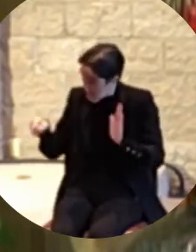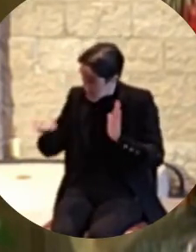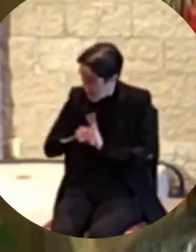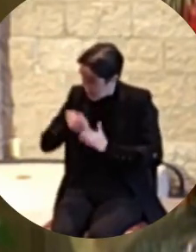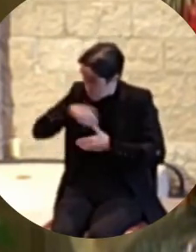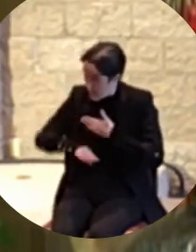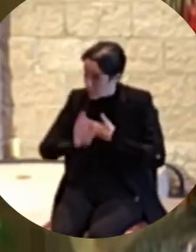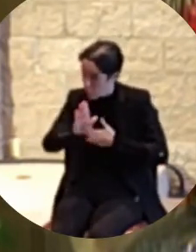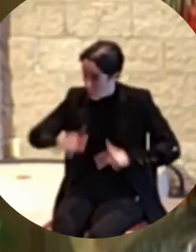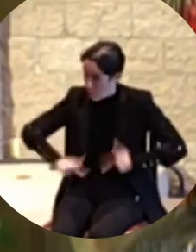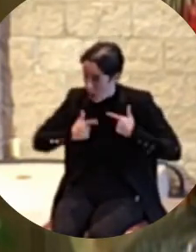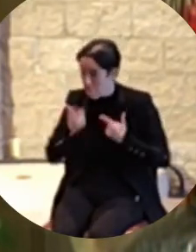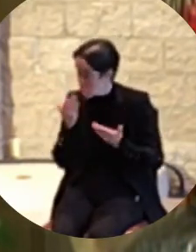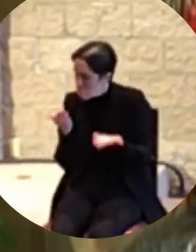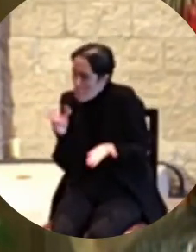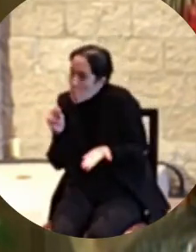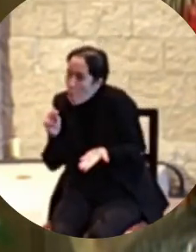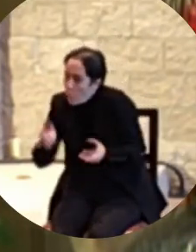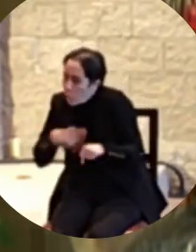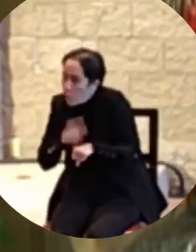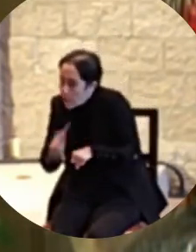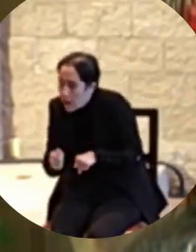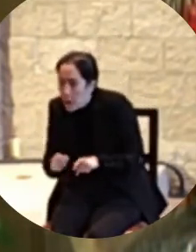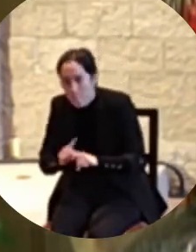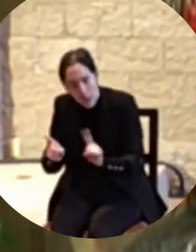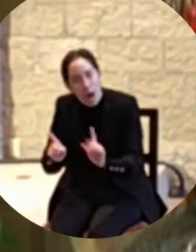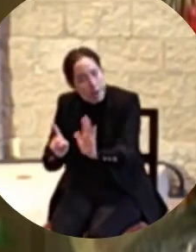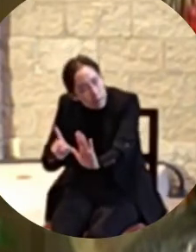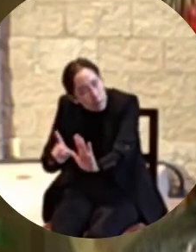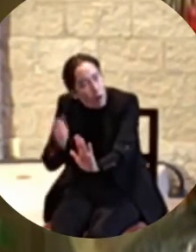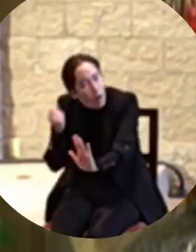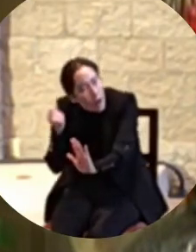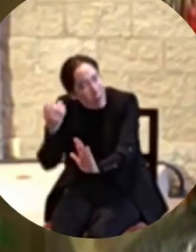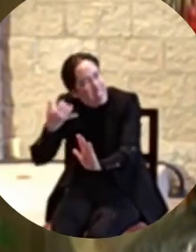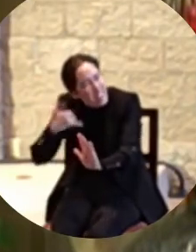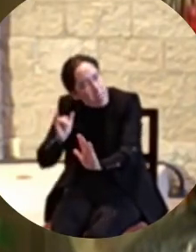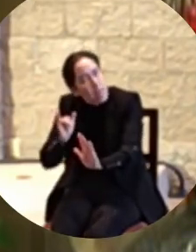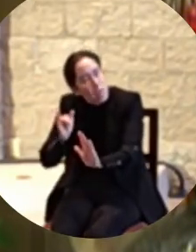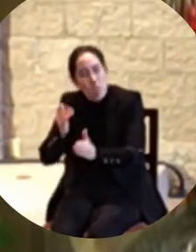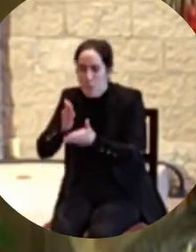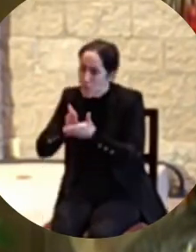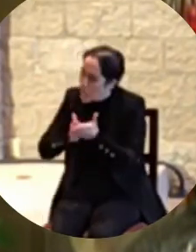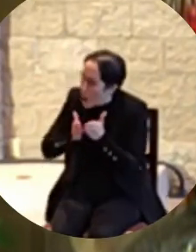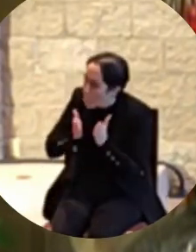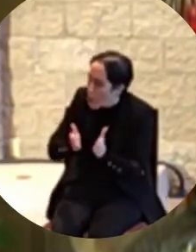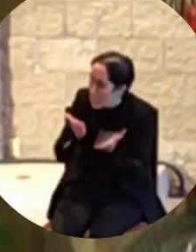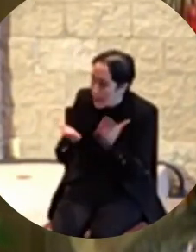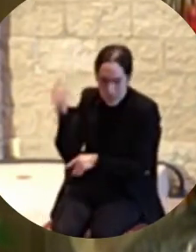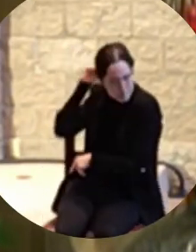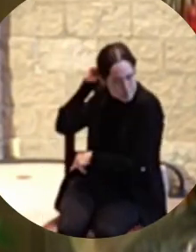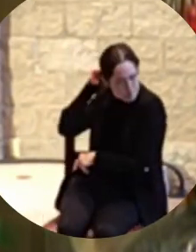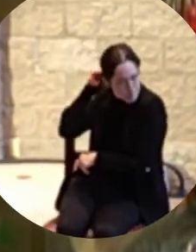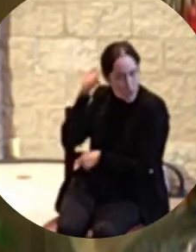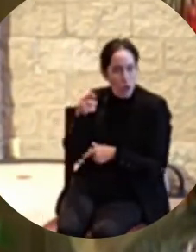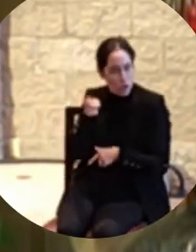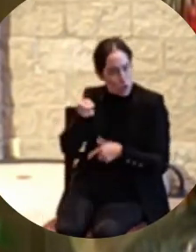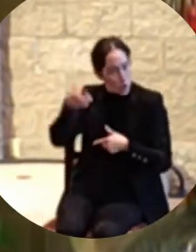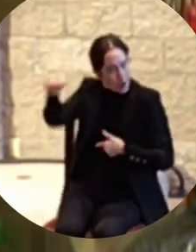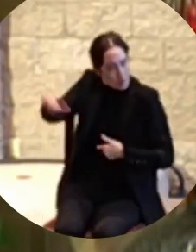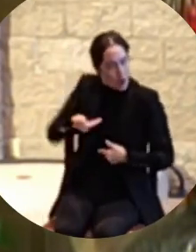them in some way. Else they would not come to see you. Really, Myrtle. She's